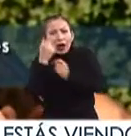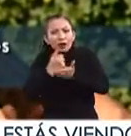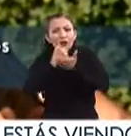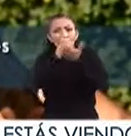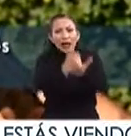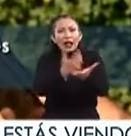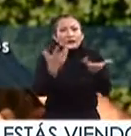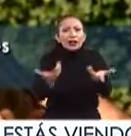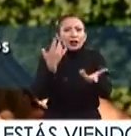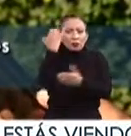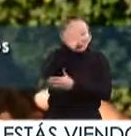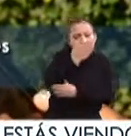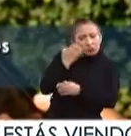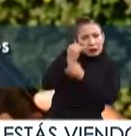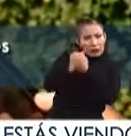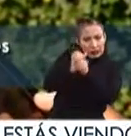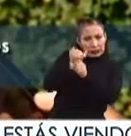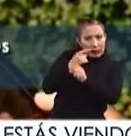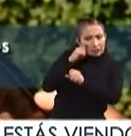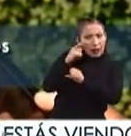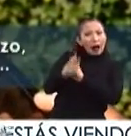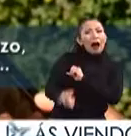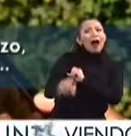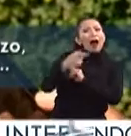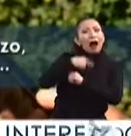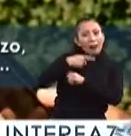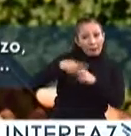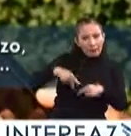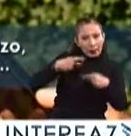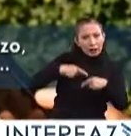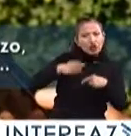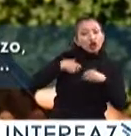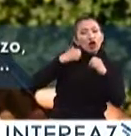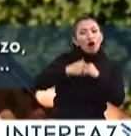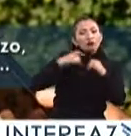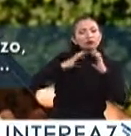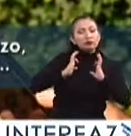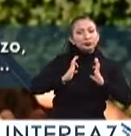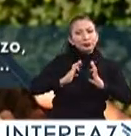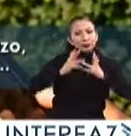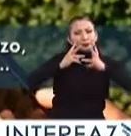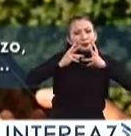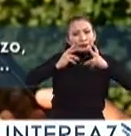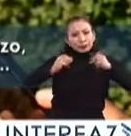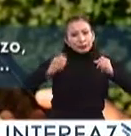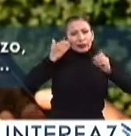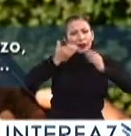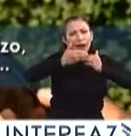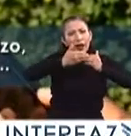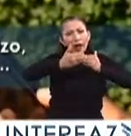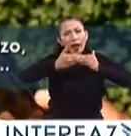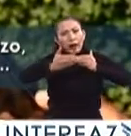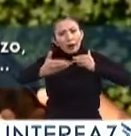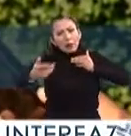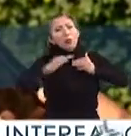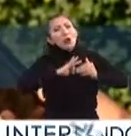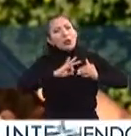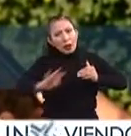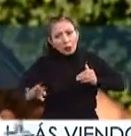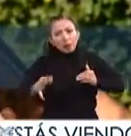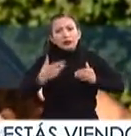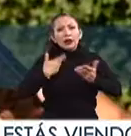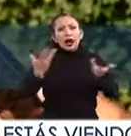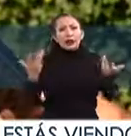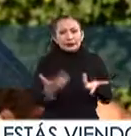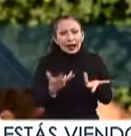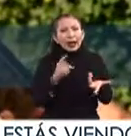so there's been some really interesting studies looking at novice and long-term meditators showing that we actually build connections in helpful parts of